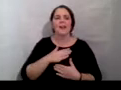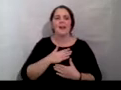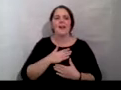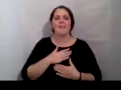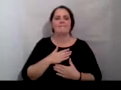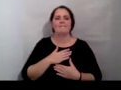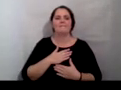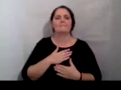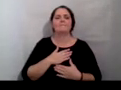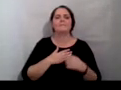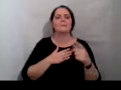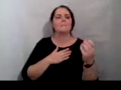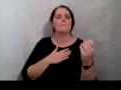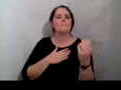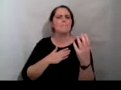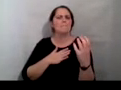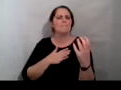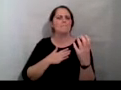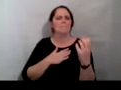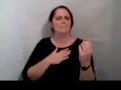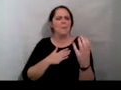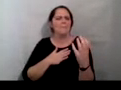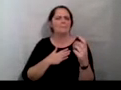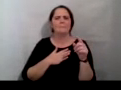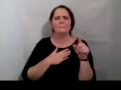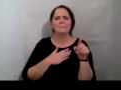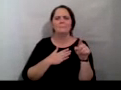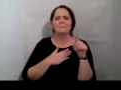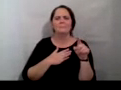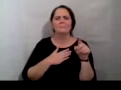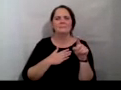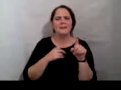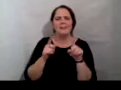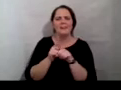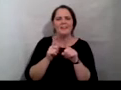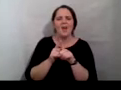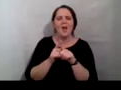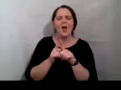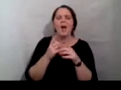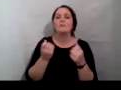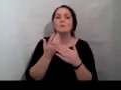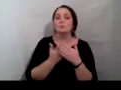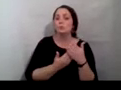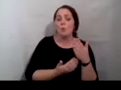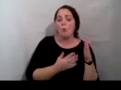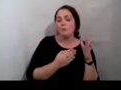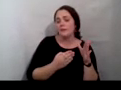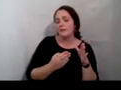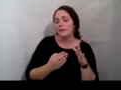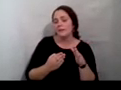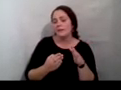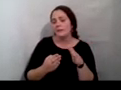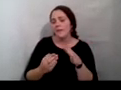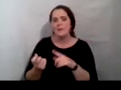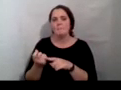particularly, I think I just love the way that these things kind of pop out, like they're pushing a part of a story for a little